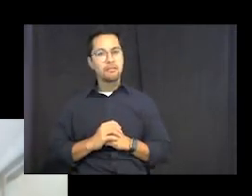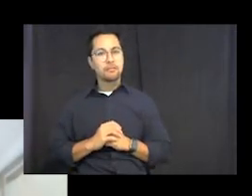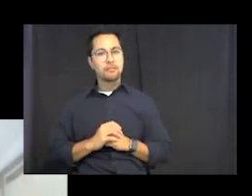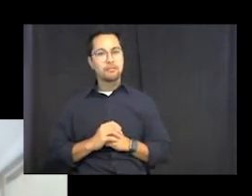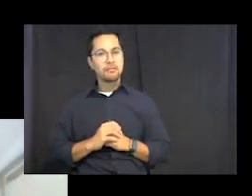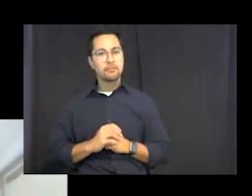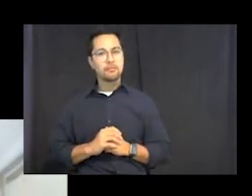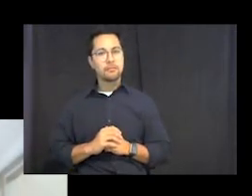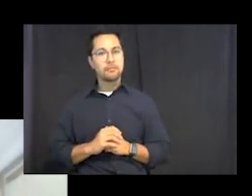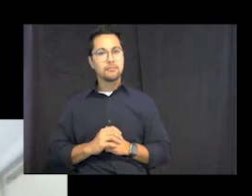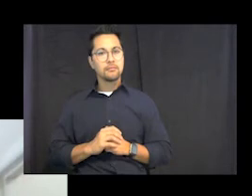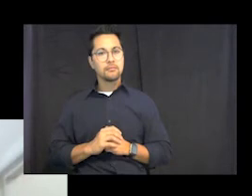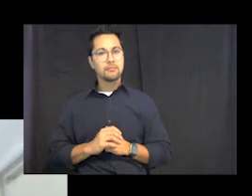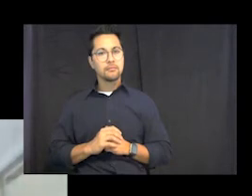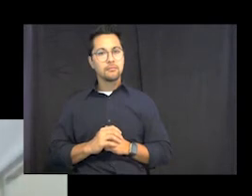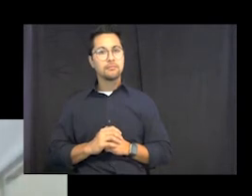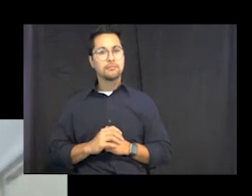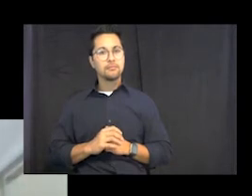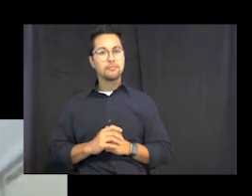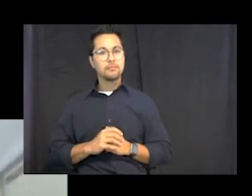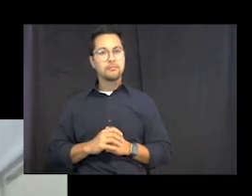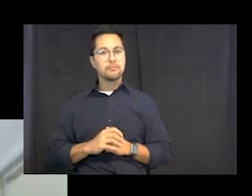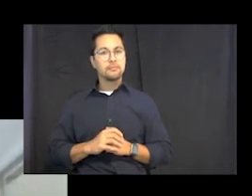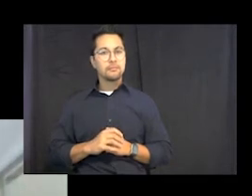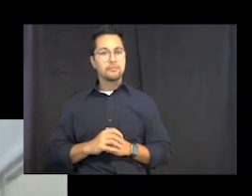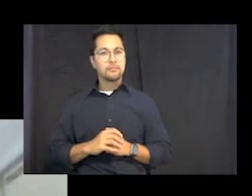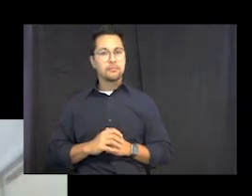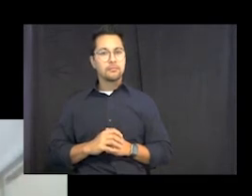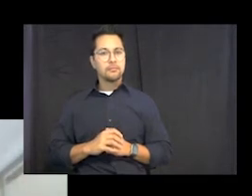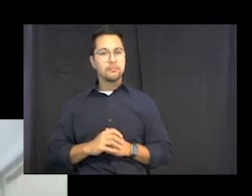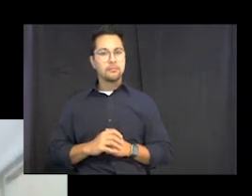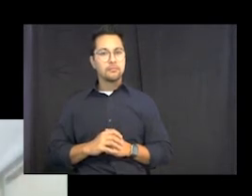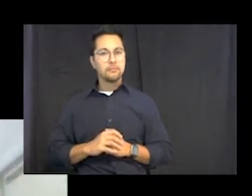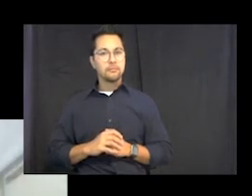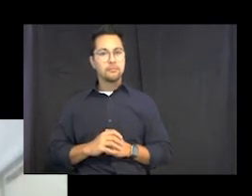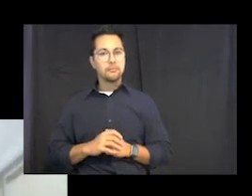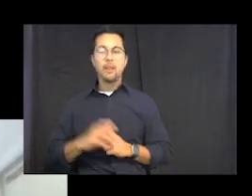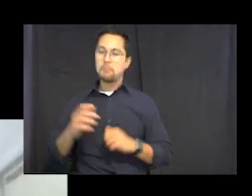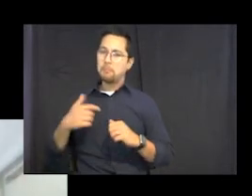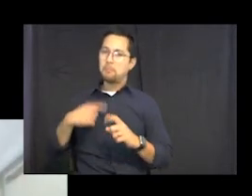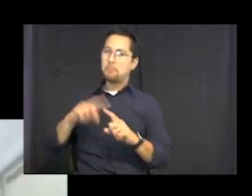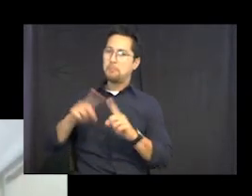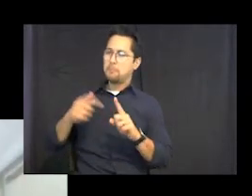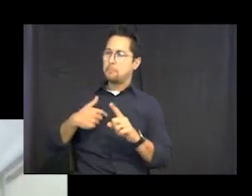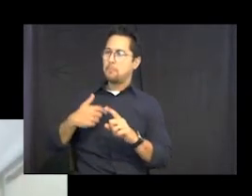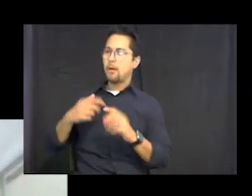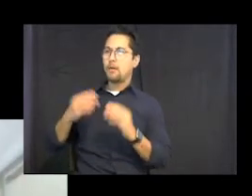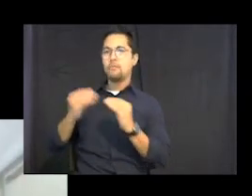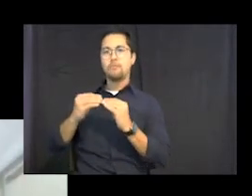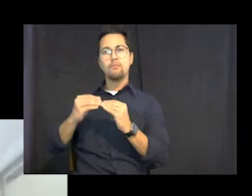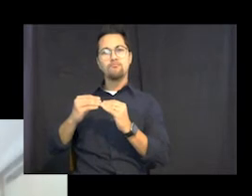provide care, um, in a secondhand way, um,